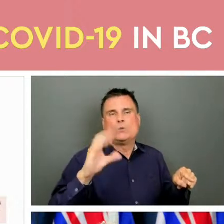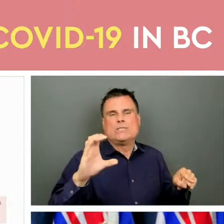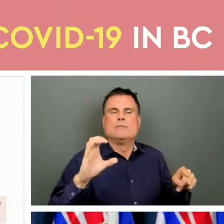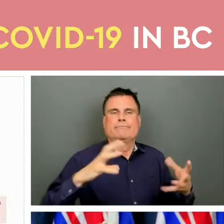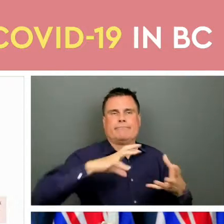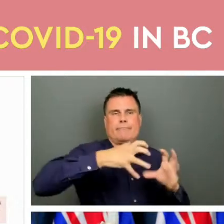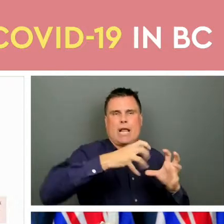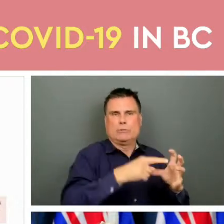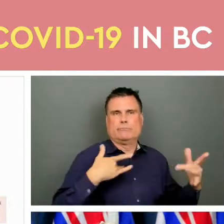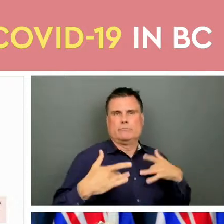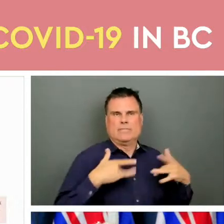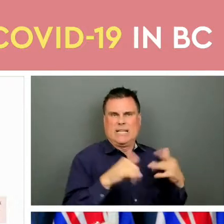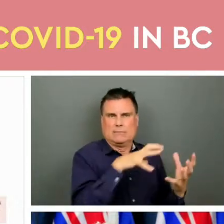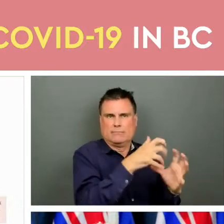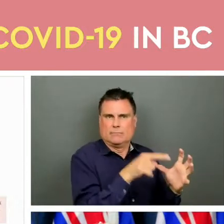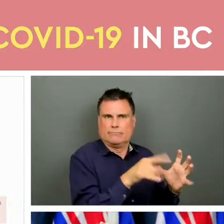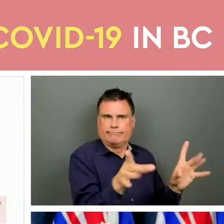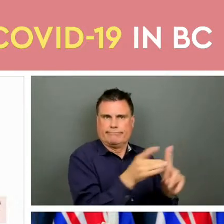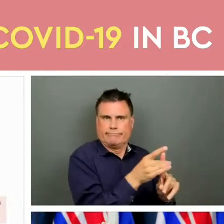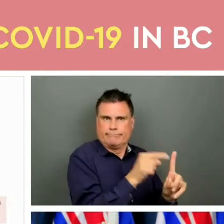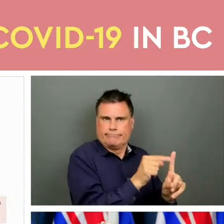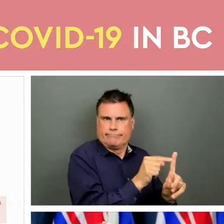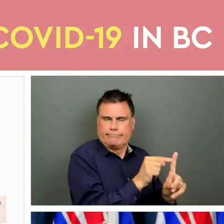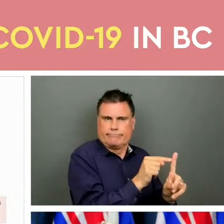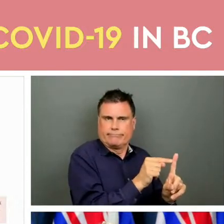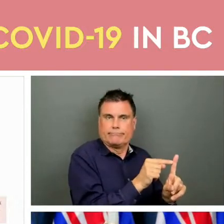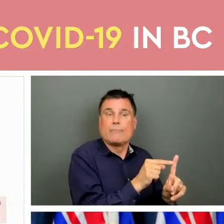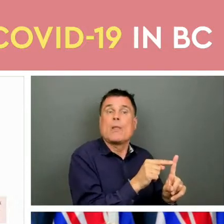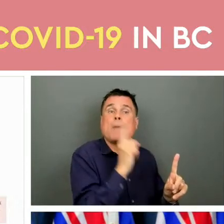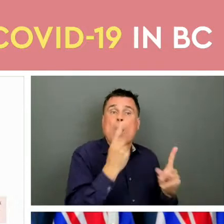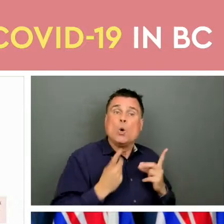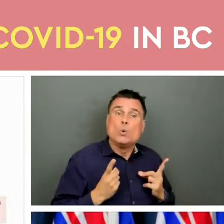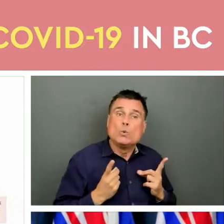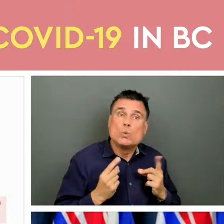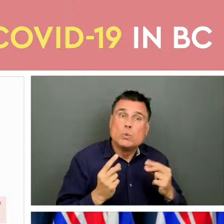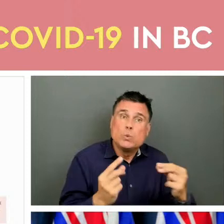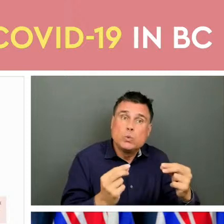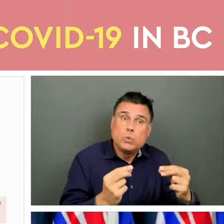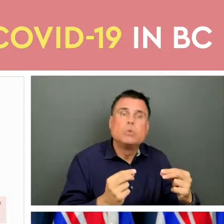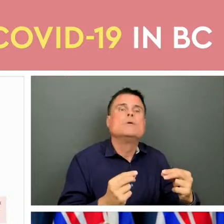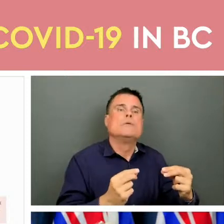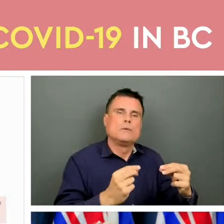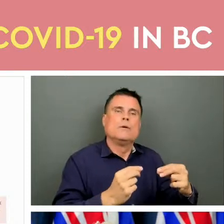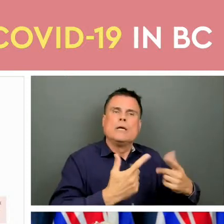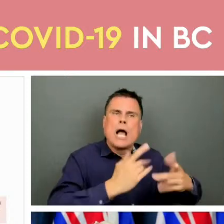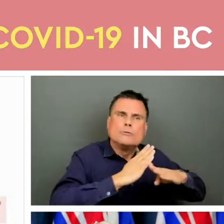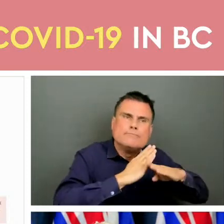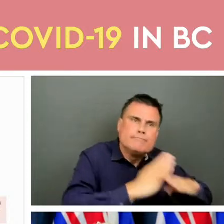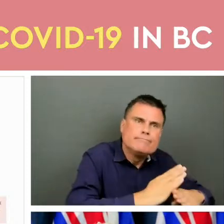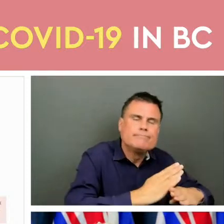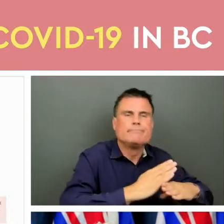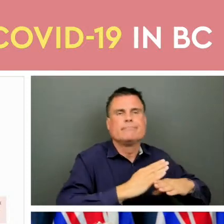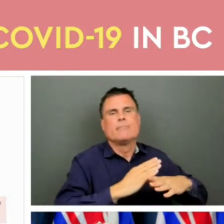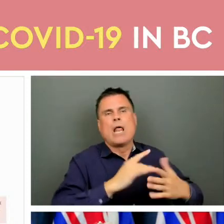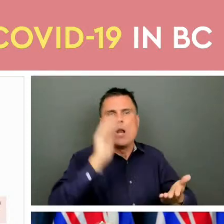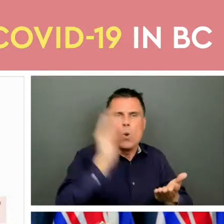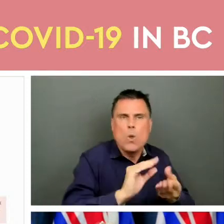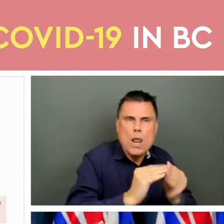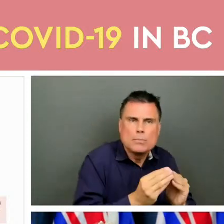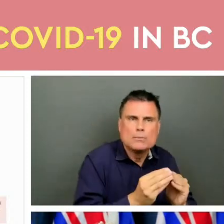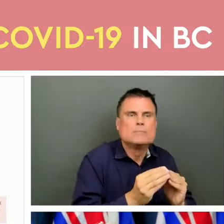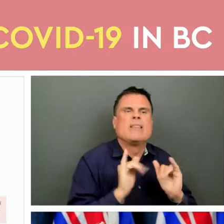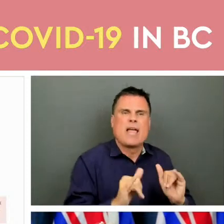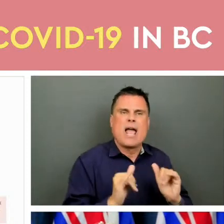of any of the strains of the virus are working to prevent transmission and to reduce the numbers of people with this infection